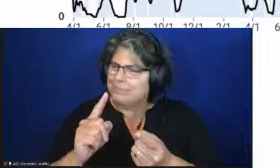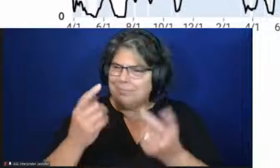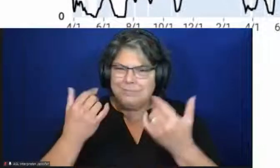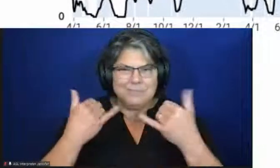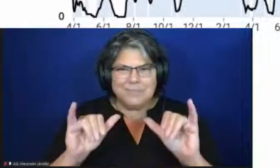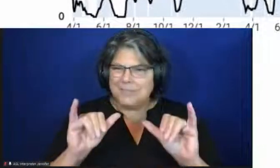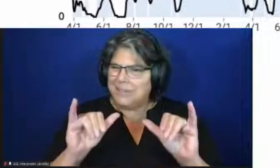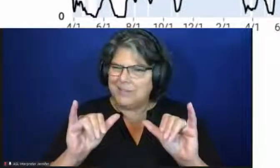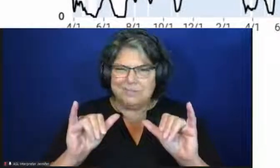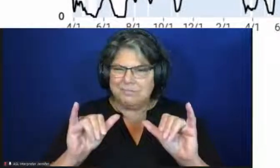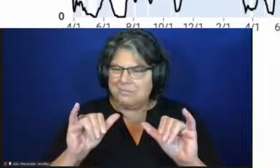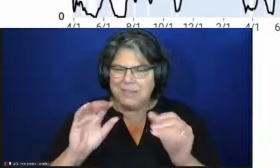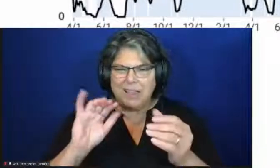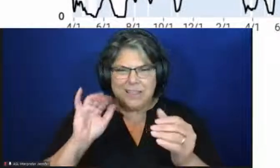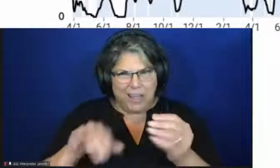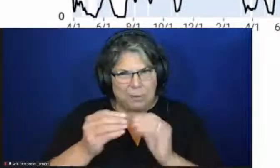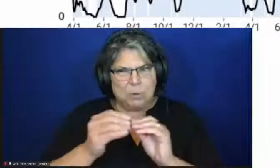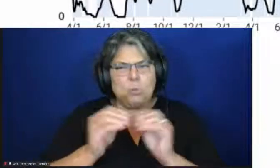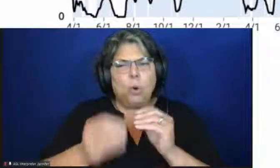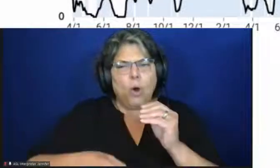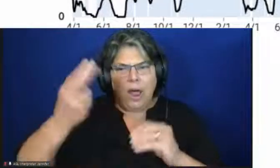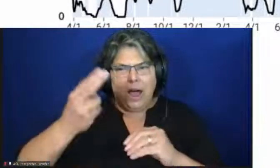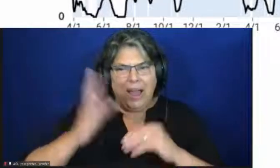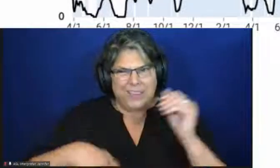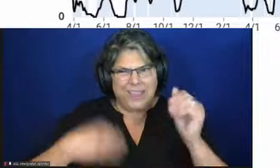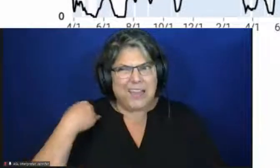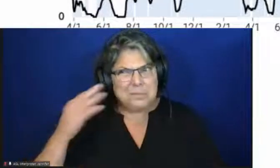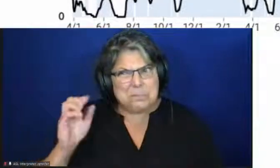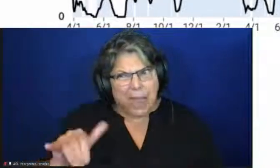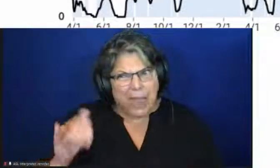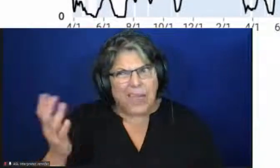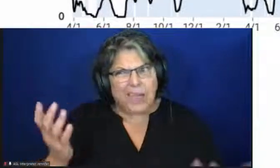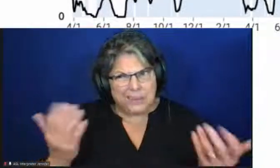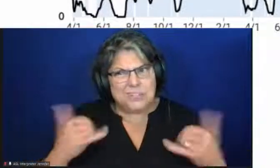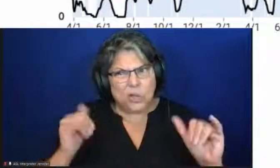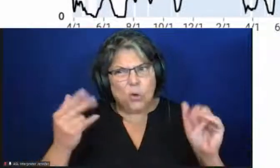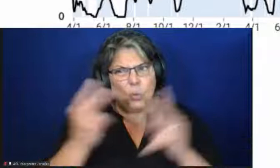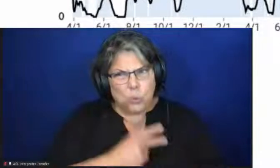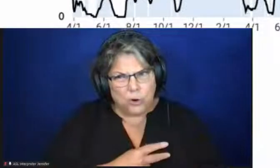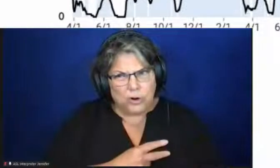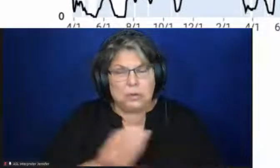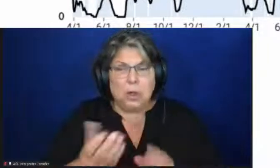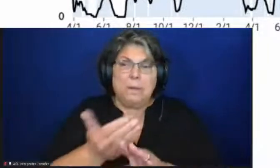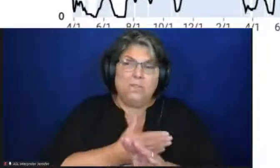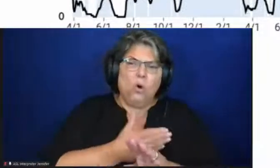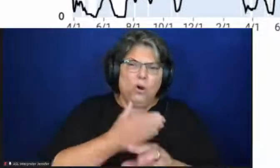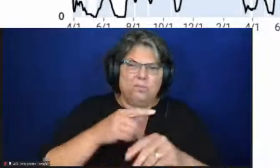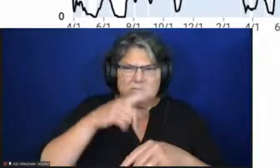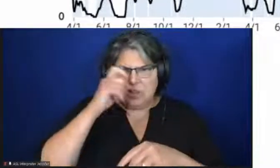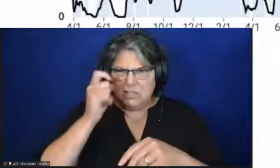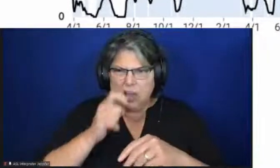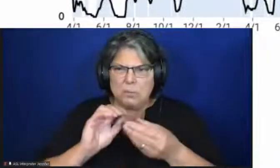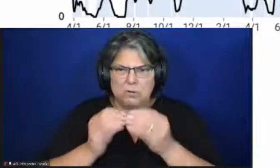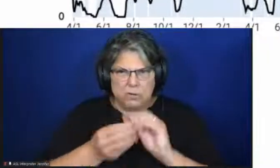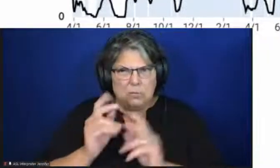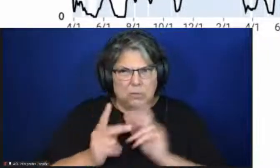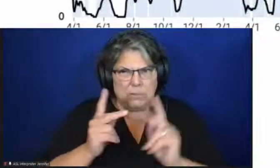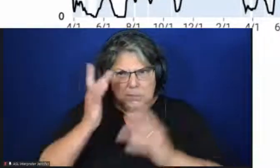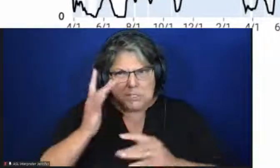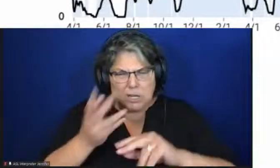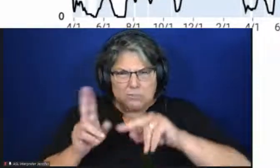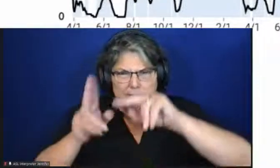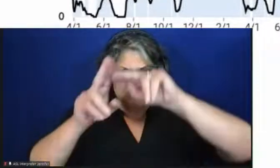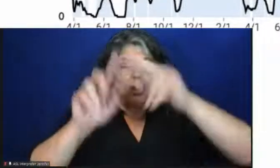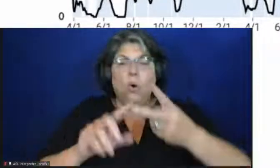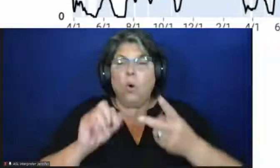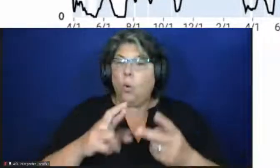was in May, which was before the summer surge, or in last October before the winter surge. So we're